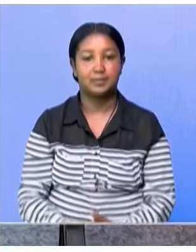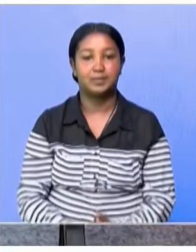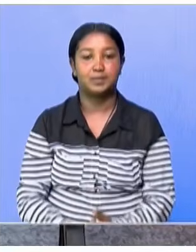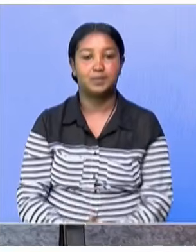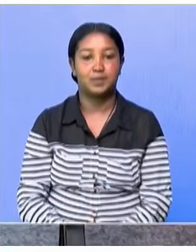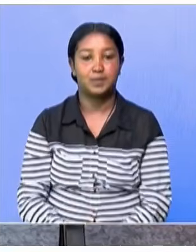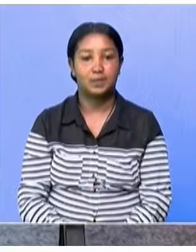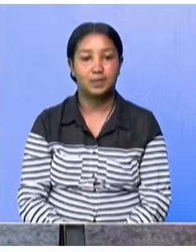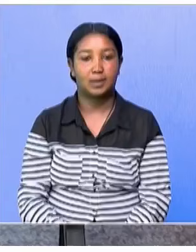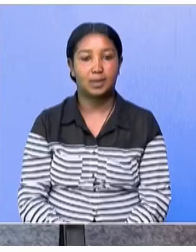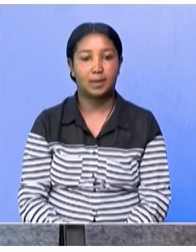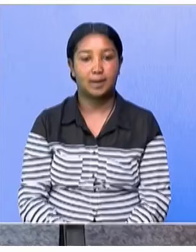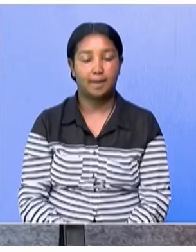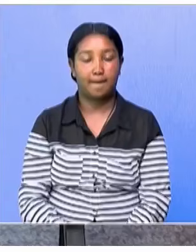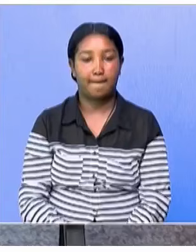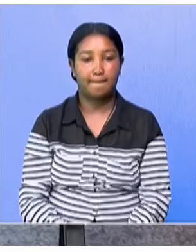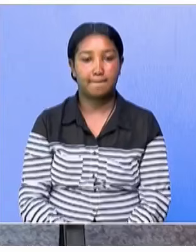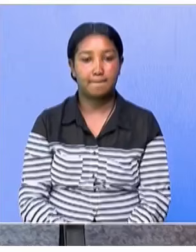Right.